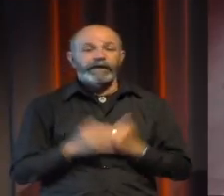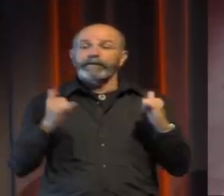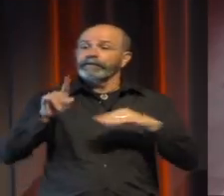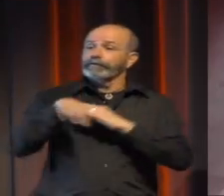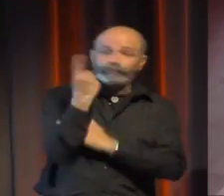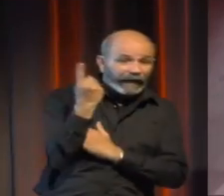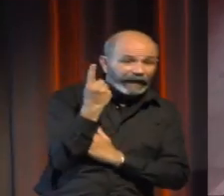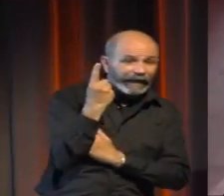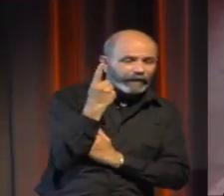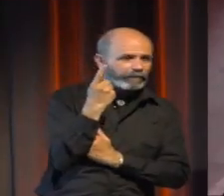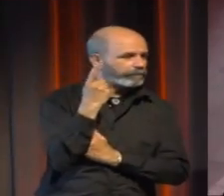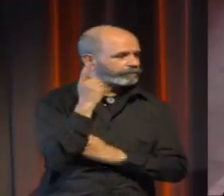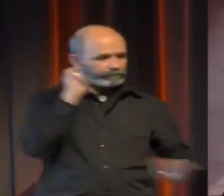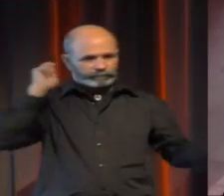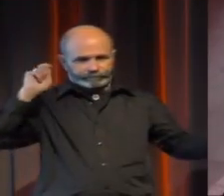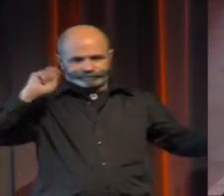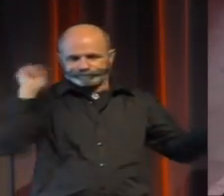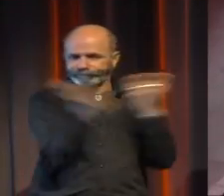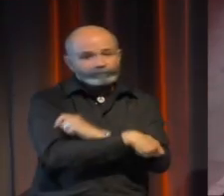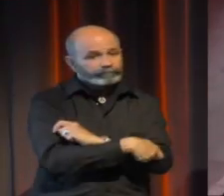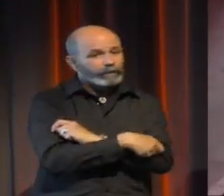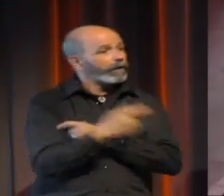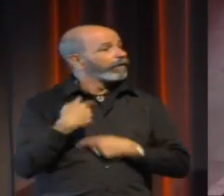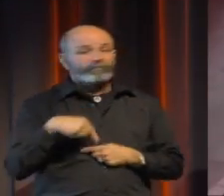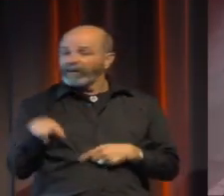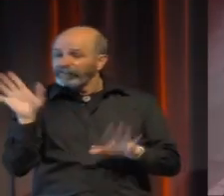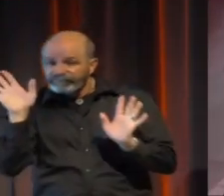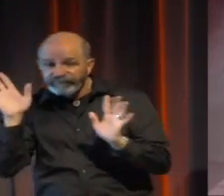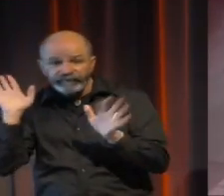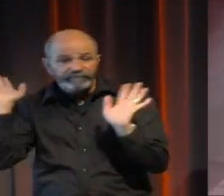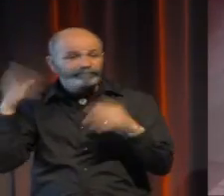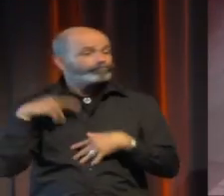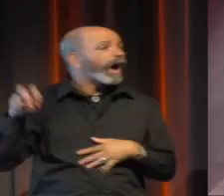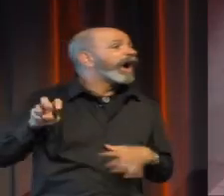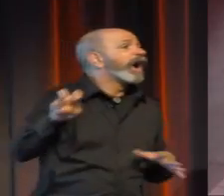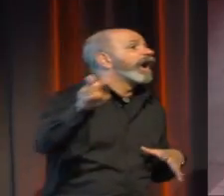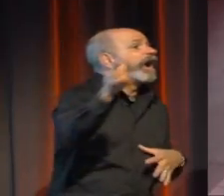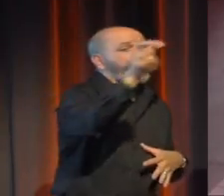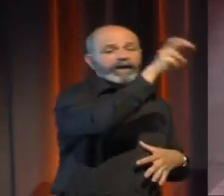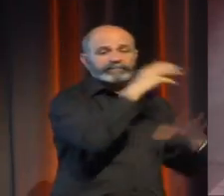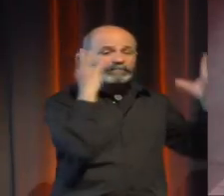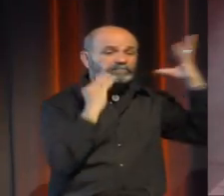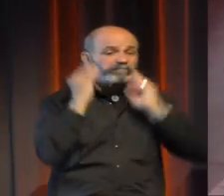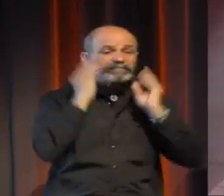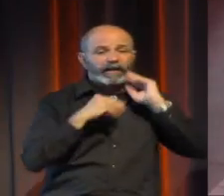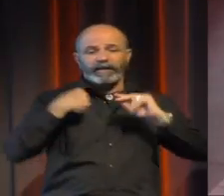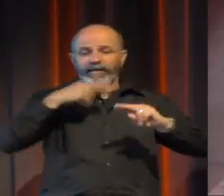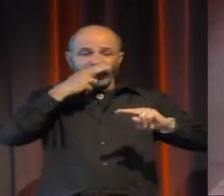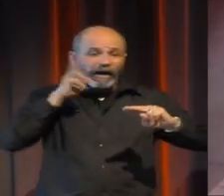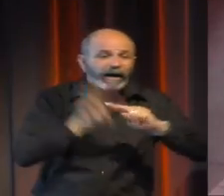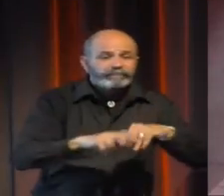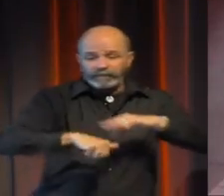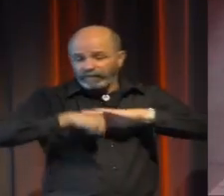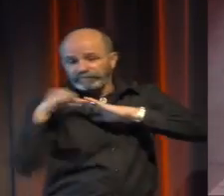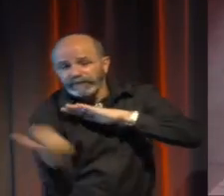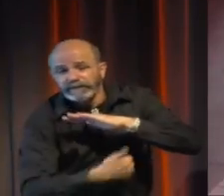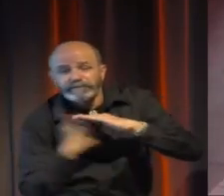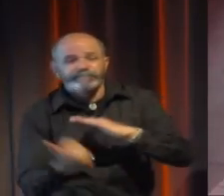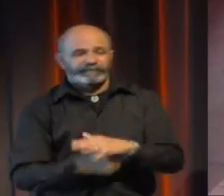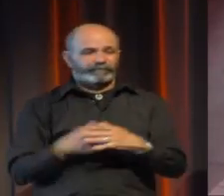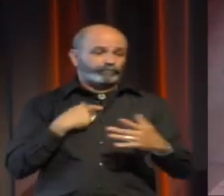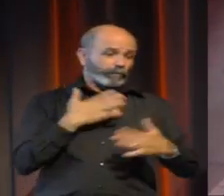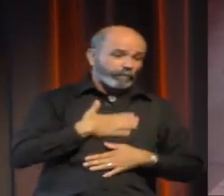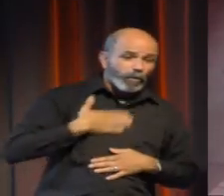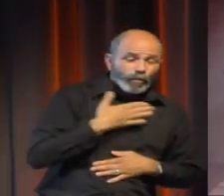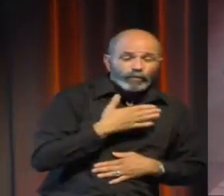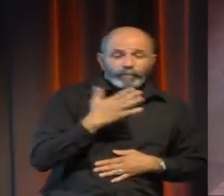working random jobs, or trying to open up your own business, maybe just working out of your basement, doing whatever you want to do, that would have been